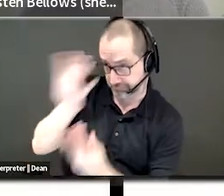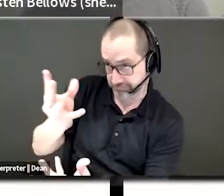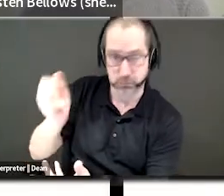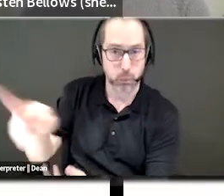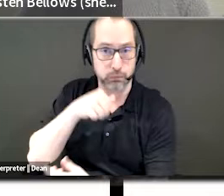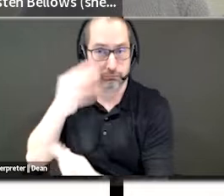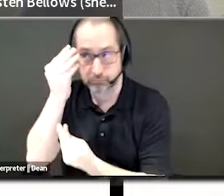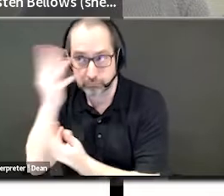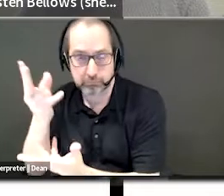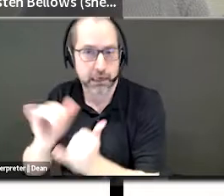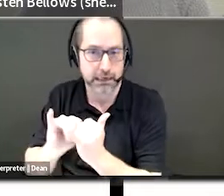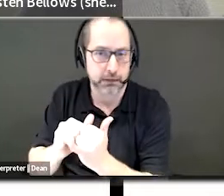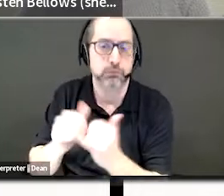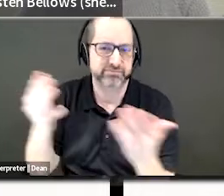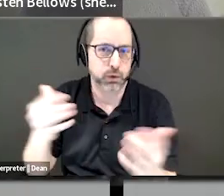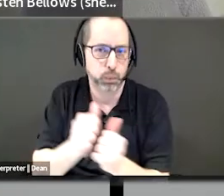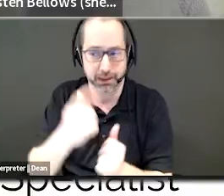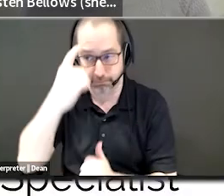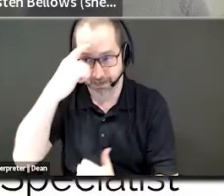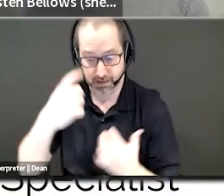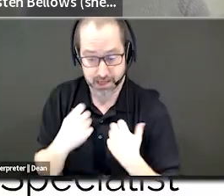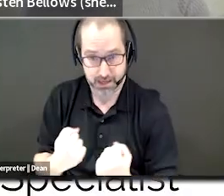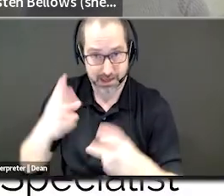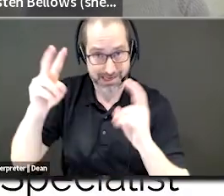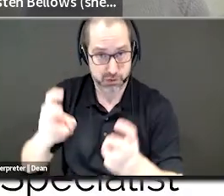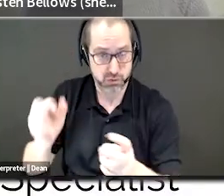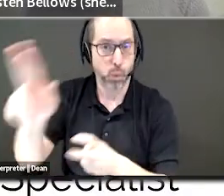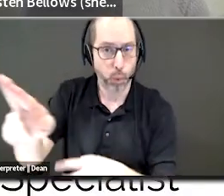issue. So that's what we're going to be talking about today.